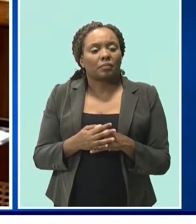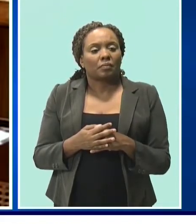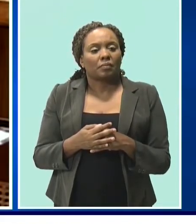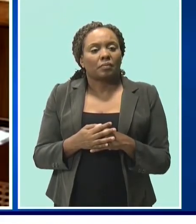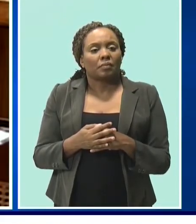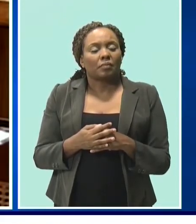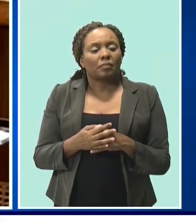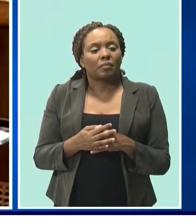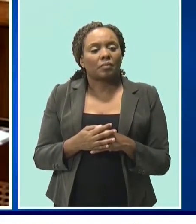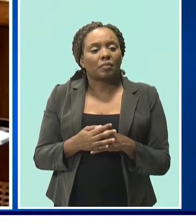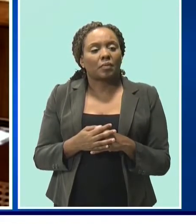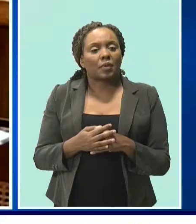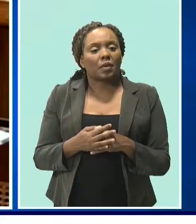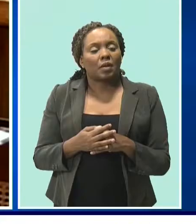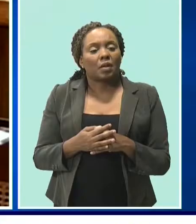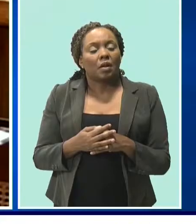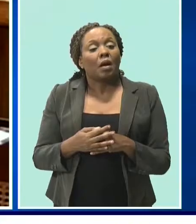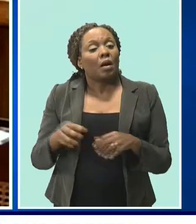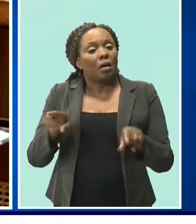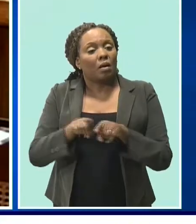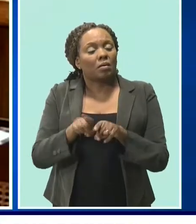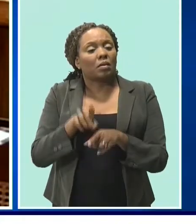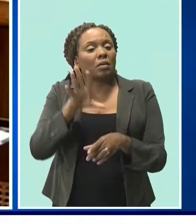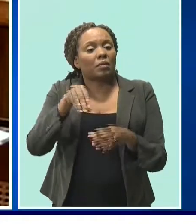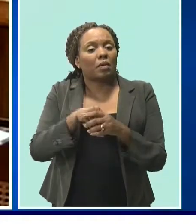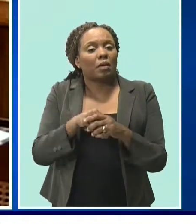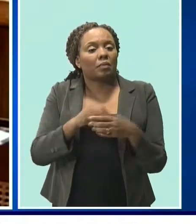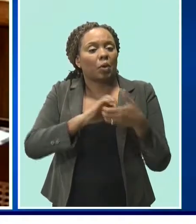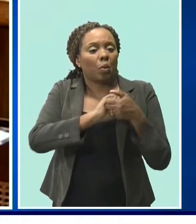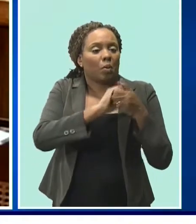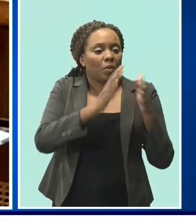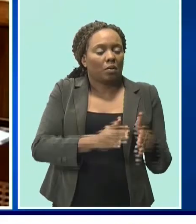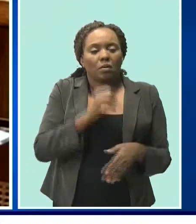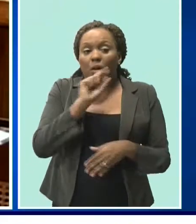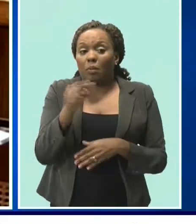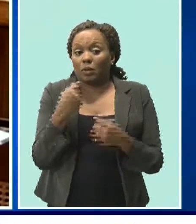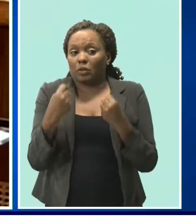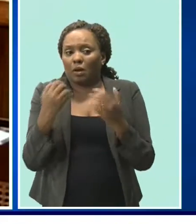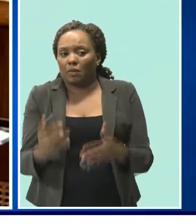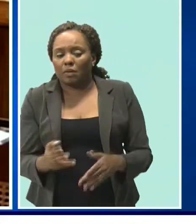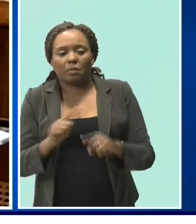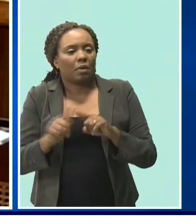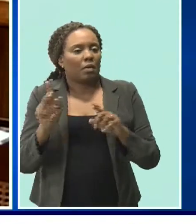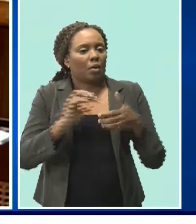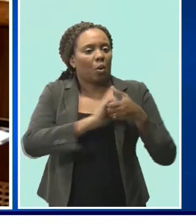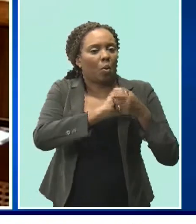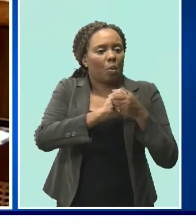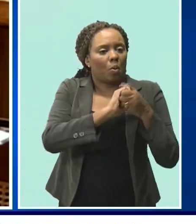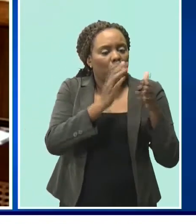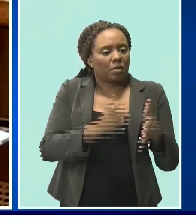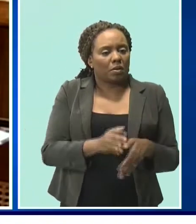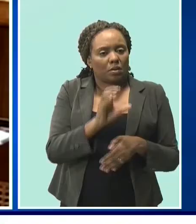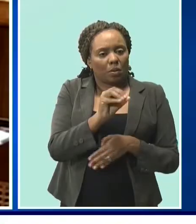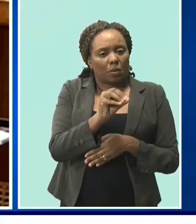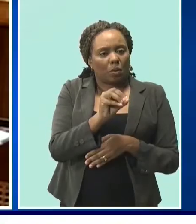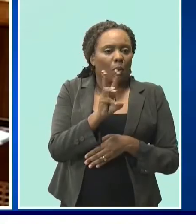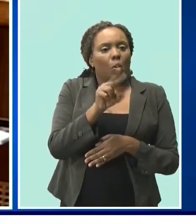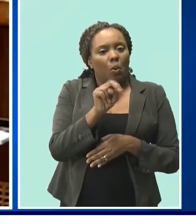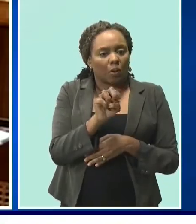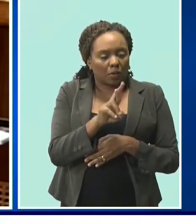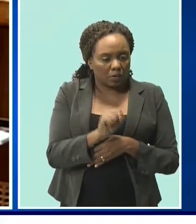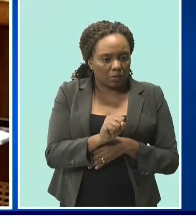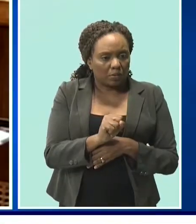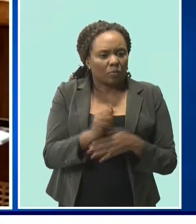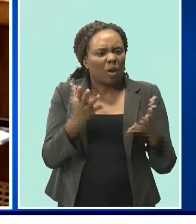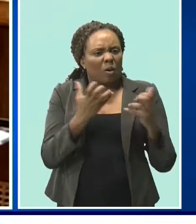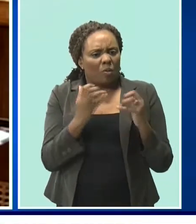regulations for owners as well, and not just drivers, but for owners as well, in order to try to bring some level